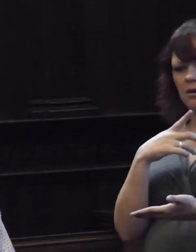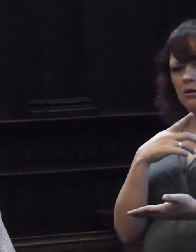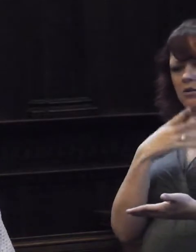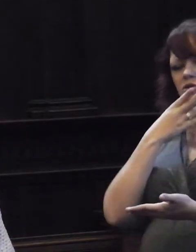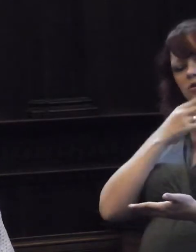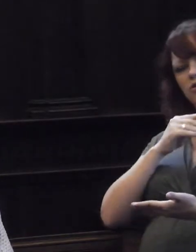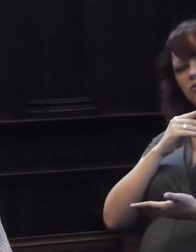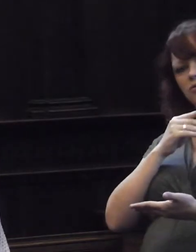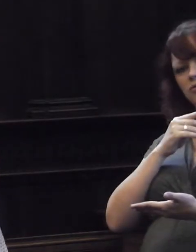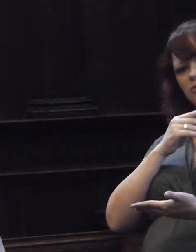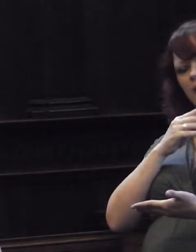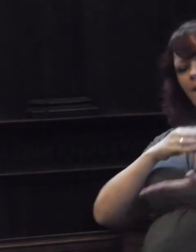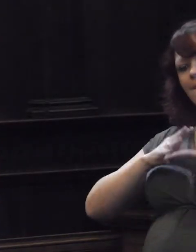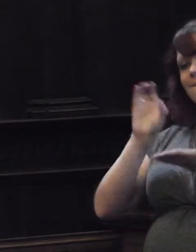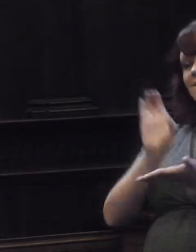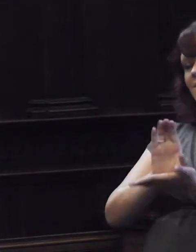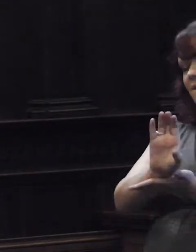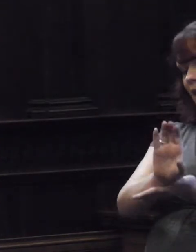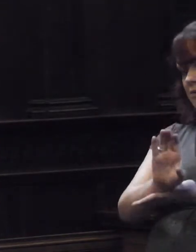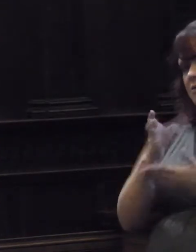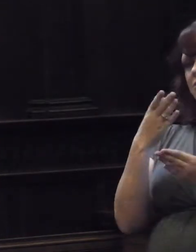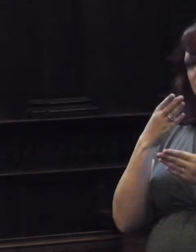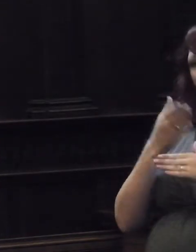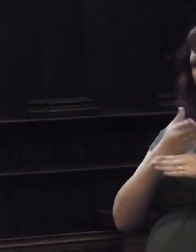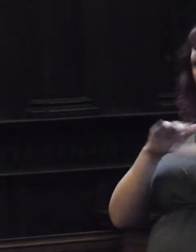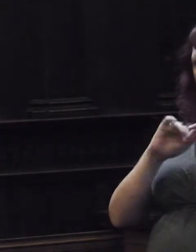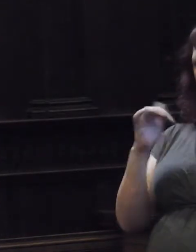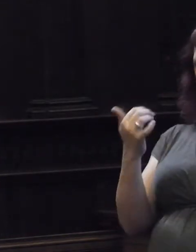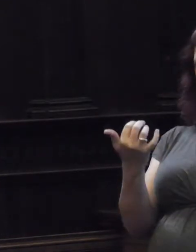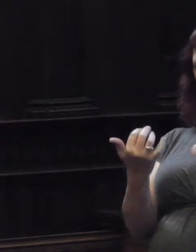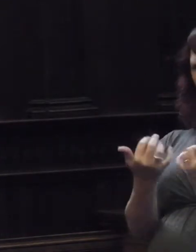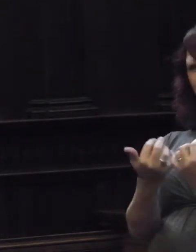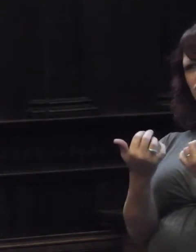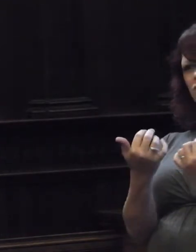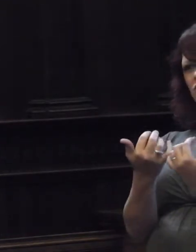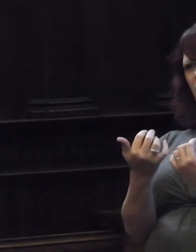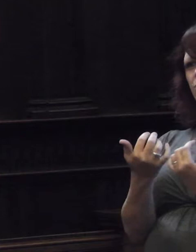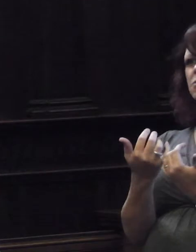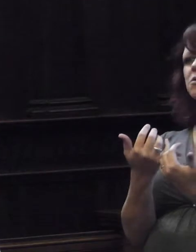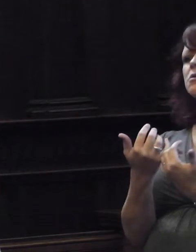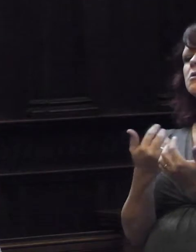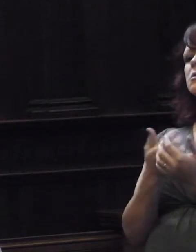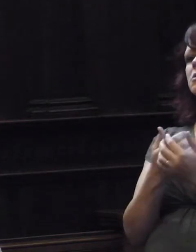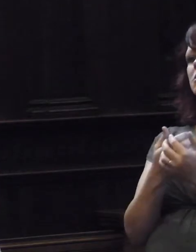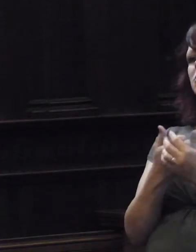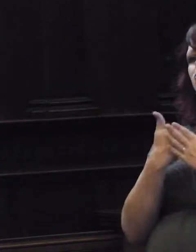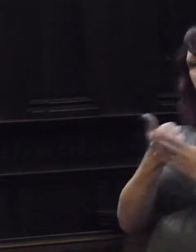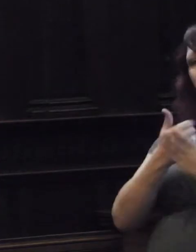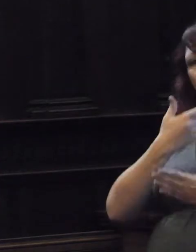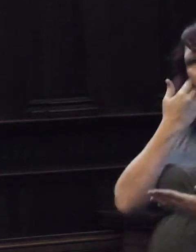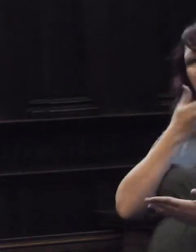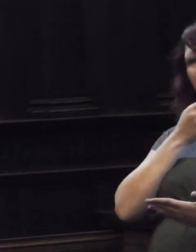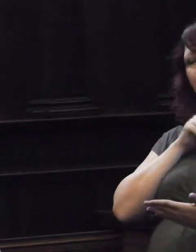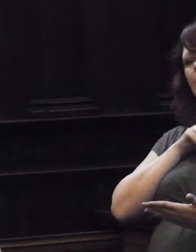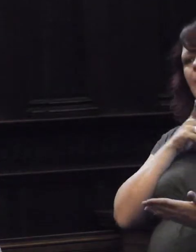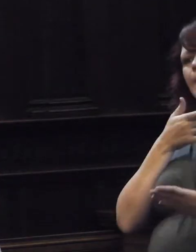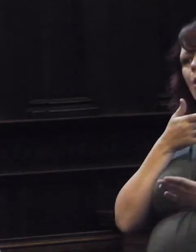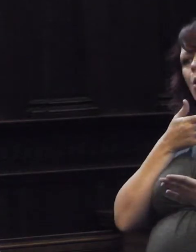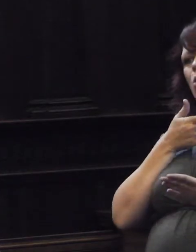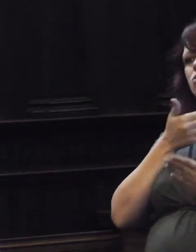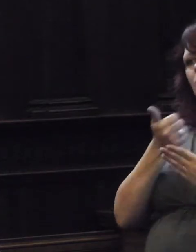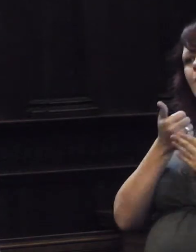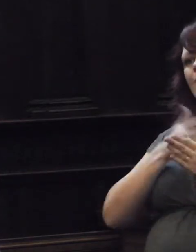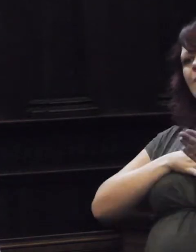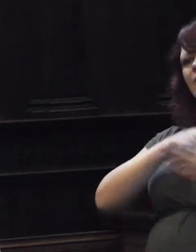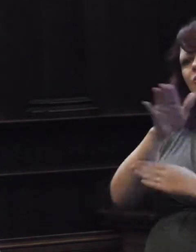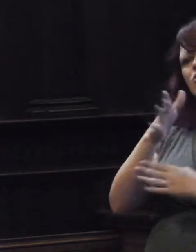social pressures and challenging issues they will undoubtedly encounter. We linked this into the local issues in